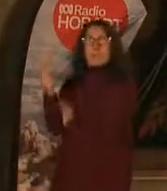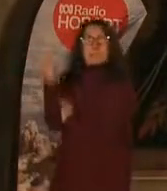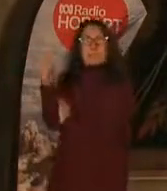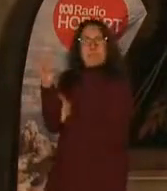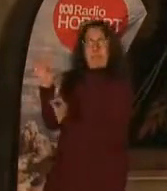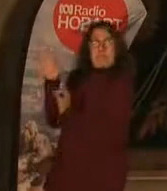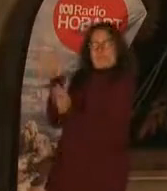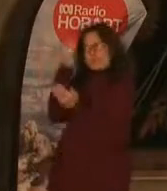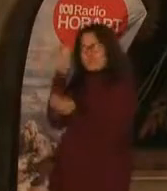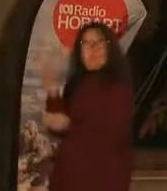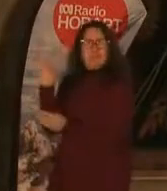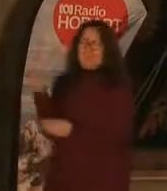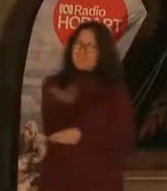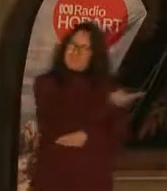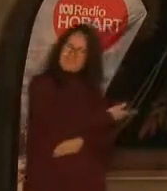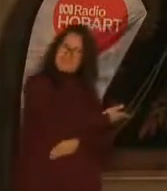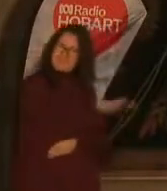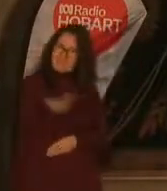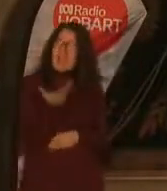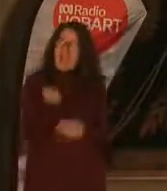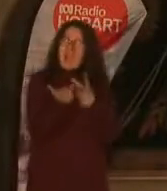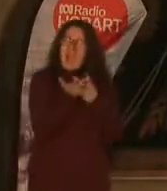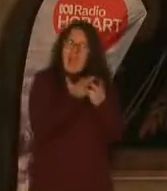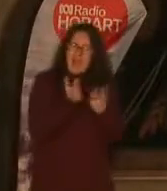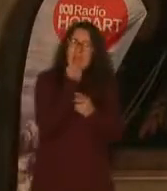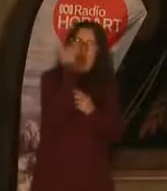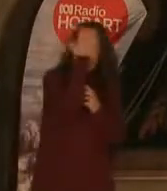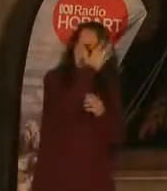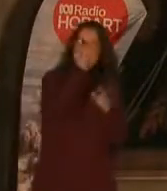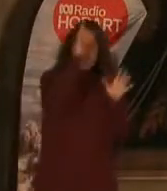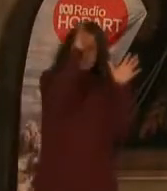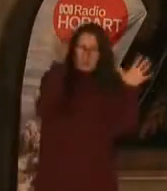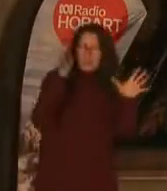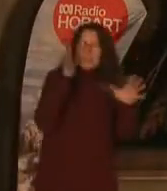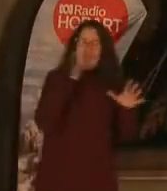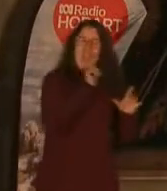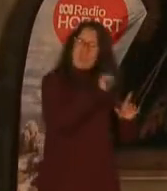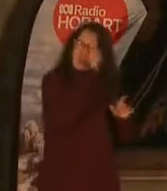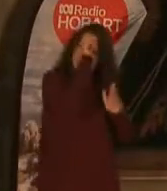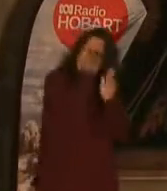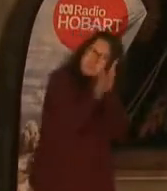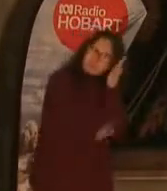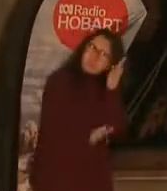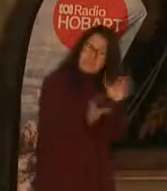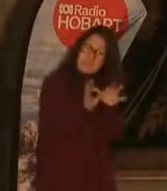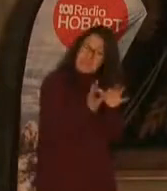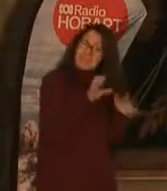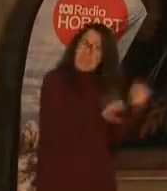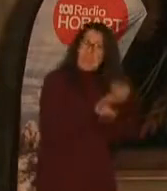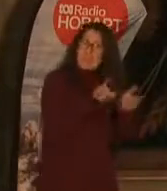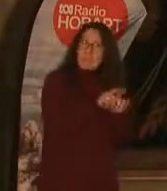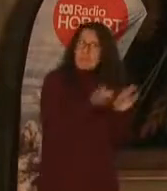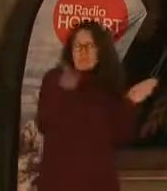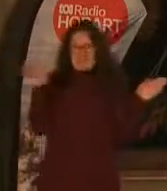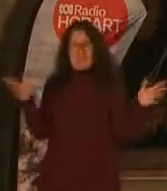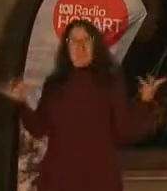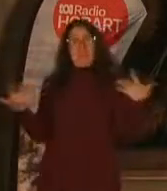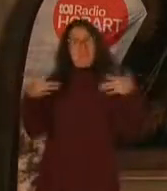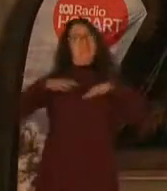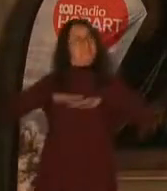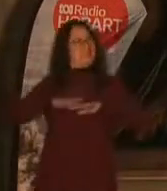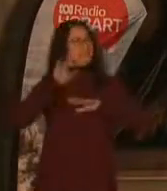that there might be questions that from the audience, from this, you know, great answers we've heard, hopefully have sparked some new thoughts that maybe